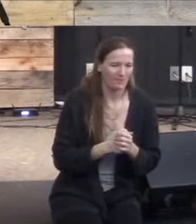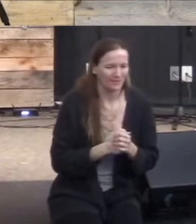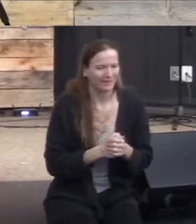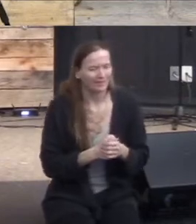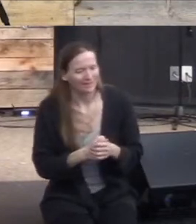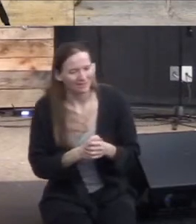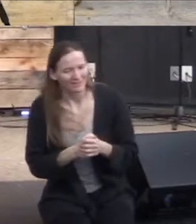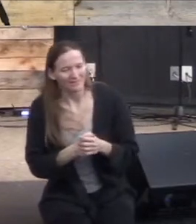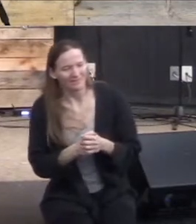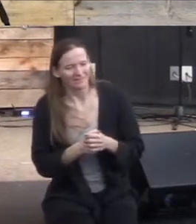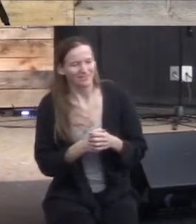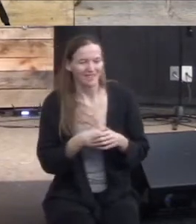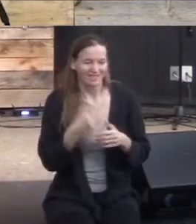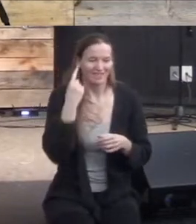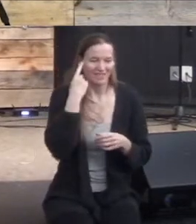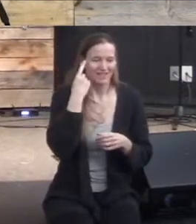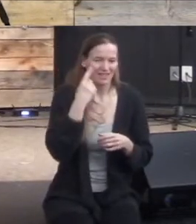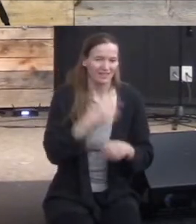That's what I thought.